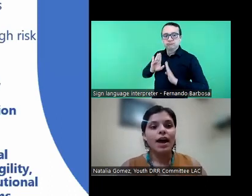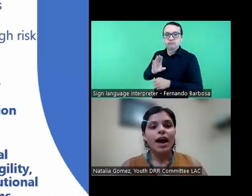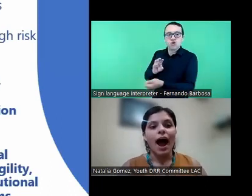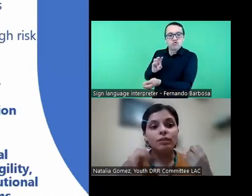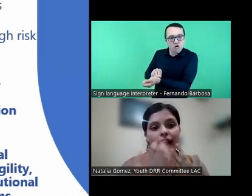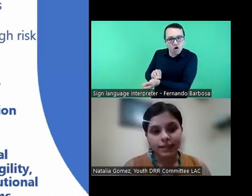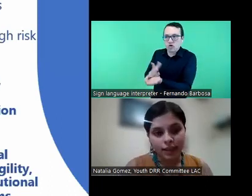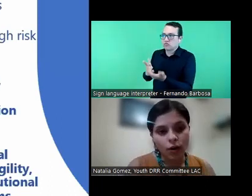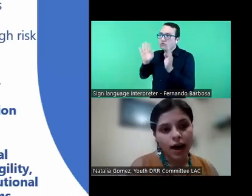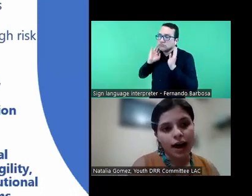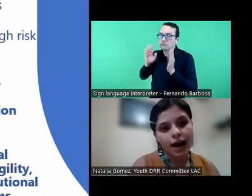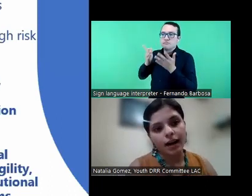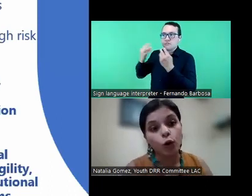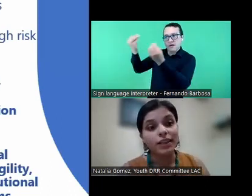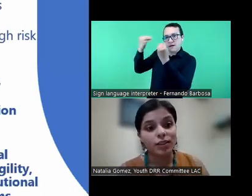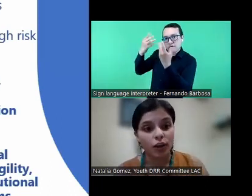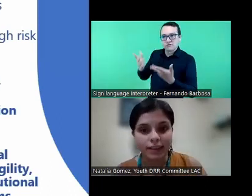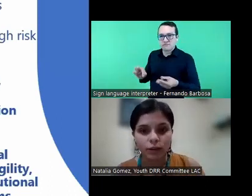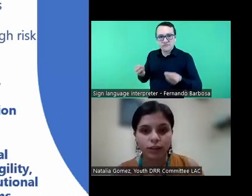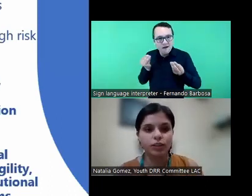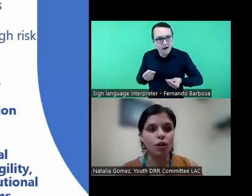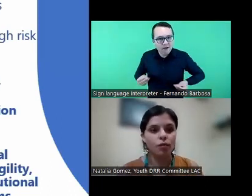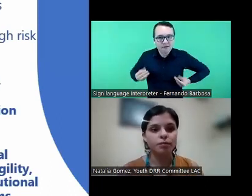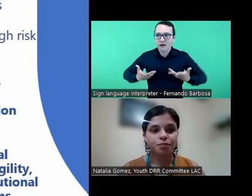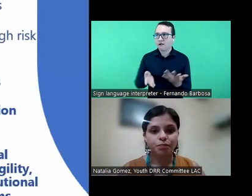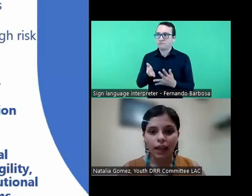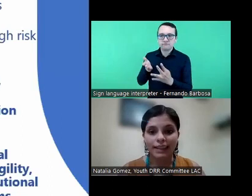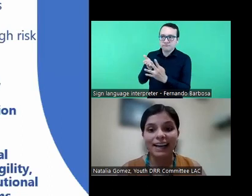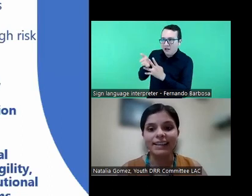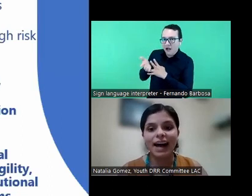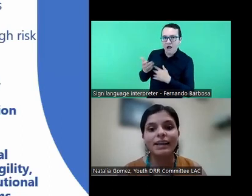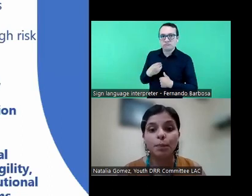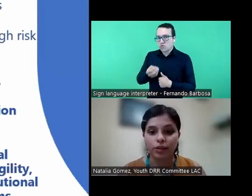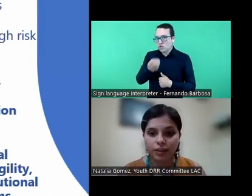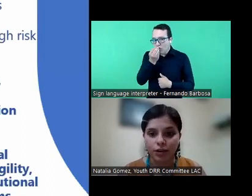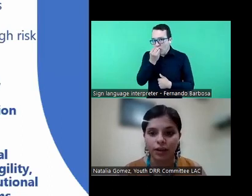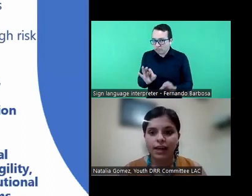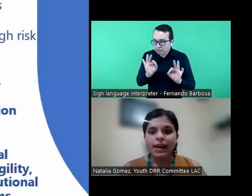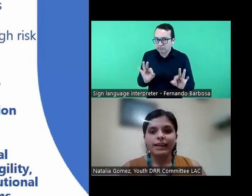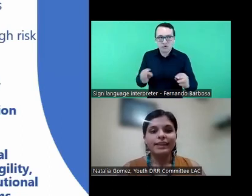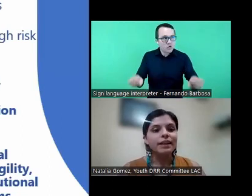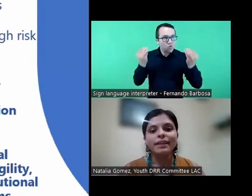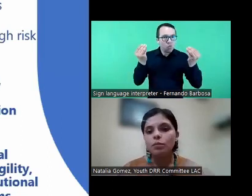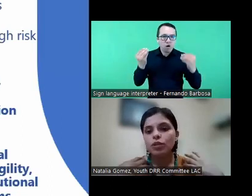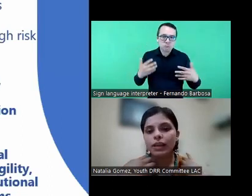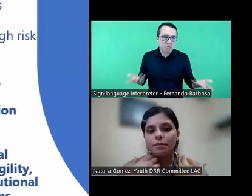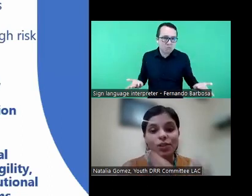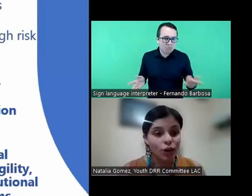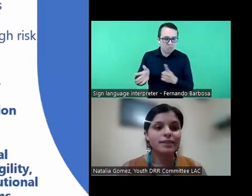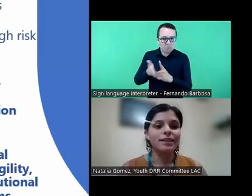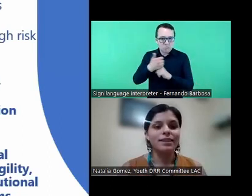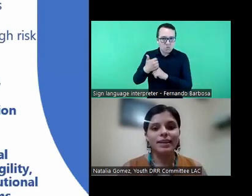to medical conditions, to education quality, to access to nutrition conditions, good quality nutrition